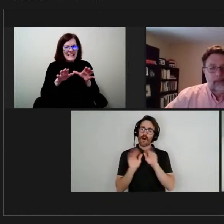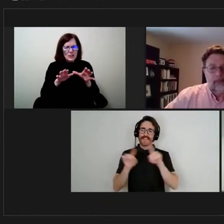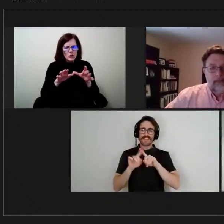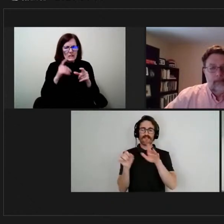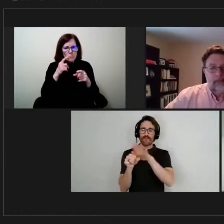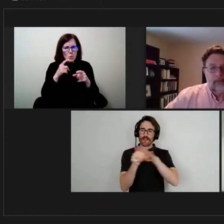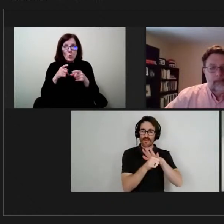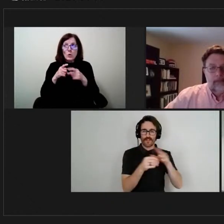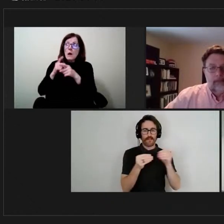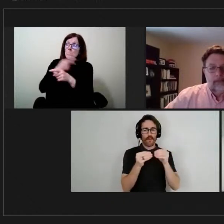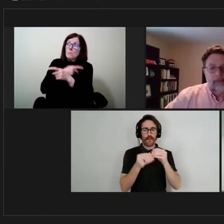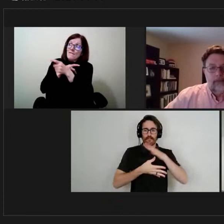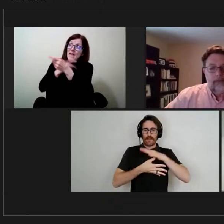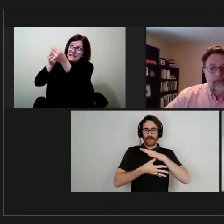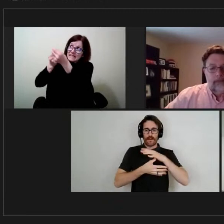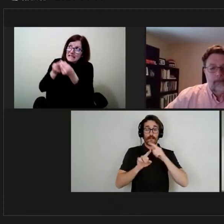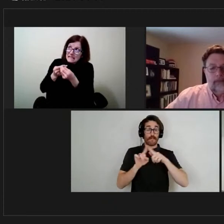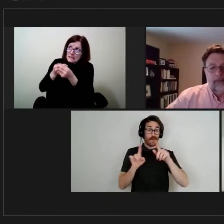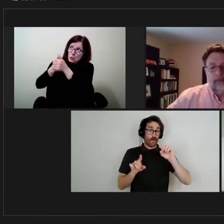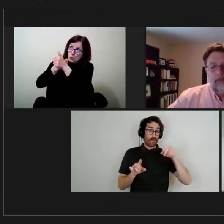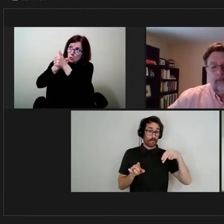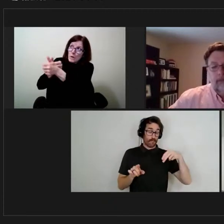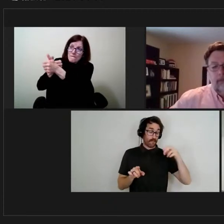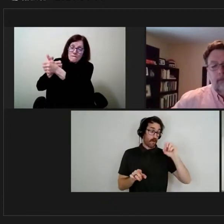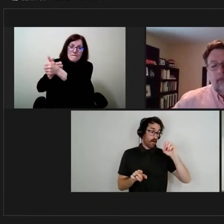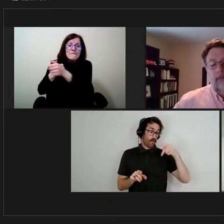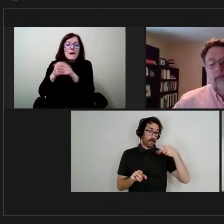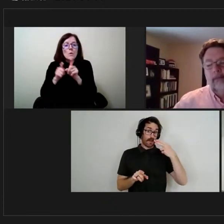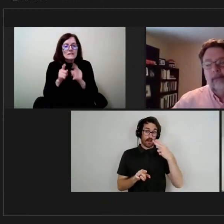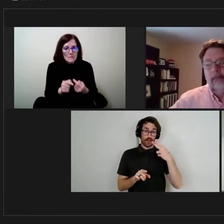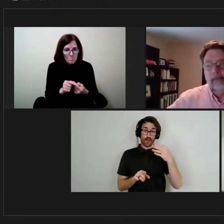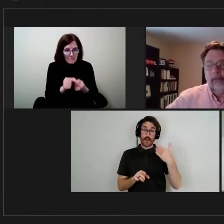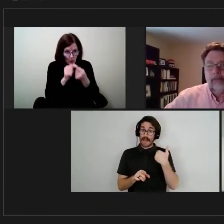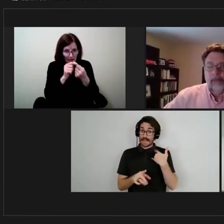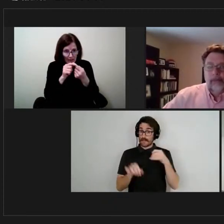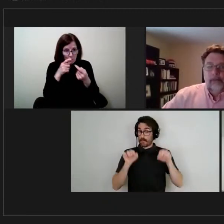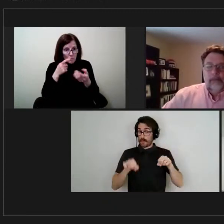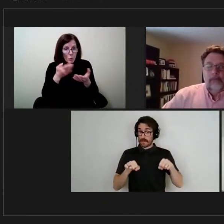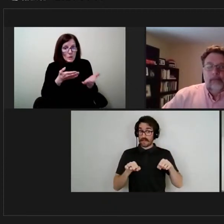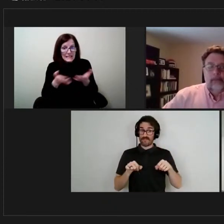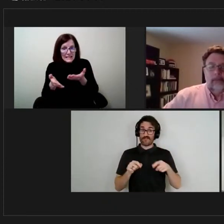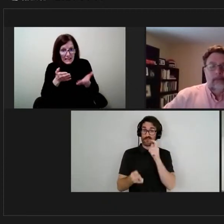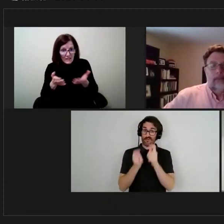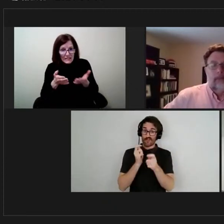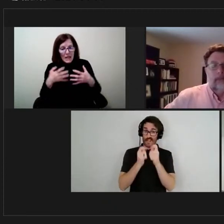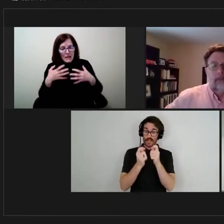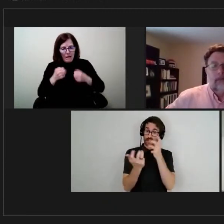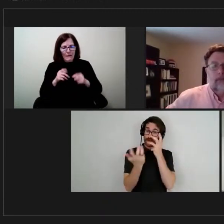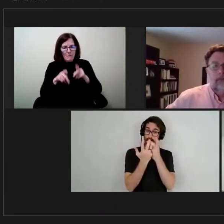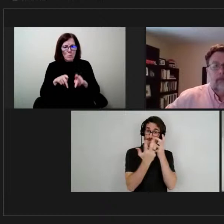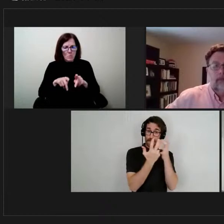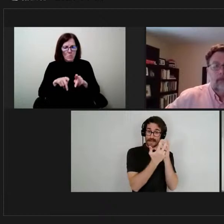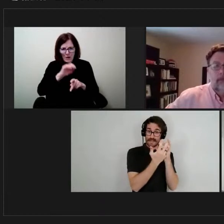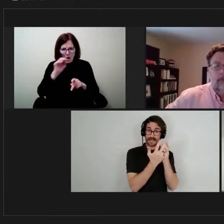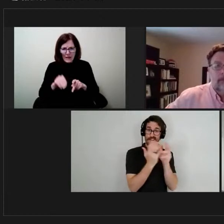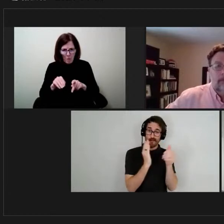So does OPH, you know, in Ottawa have the ability to amend the provincial vaccination